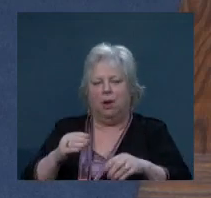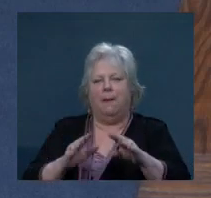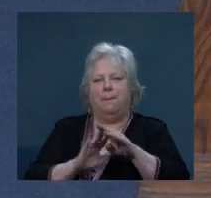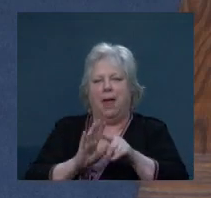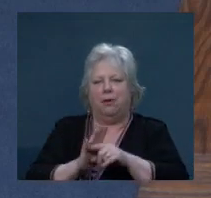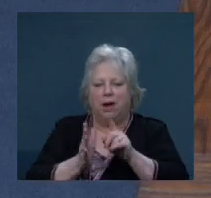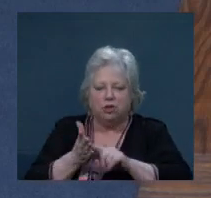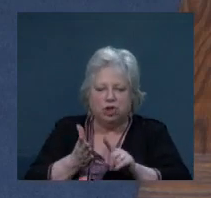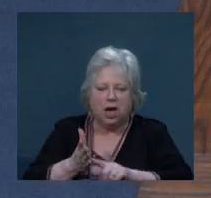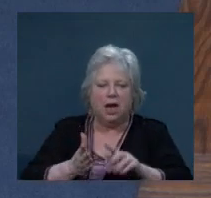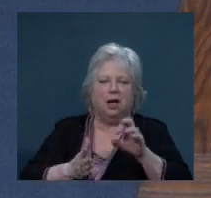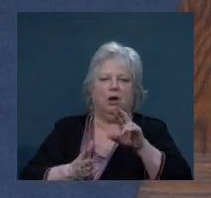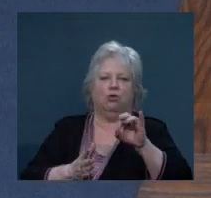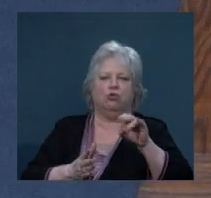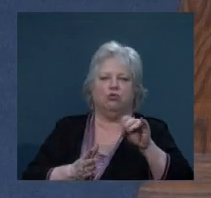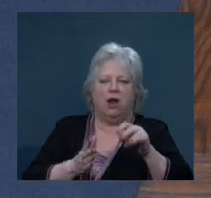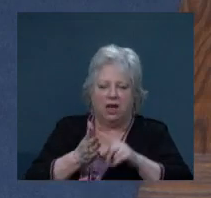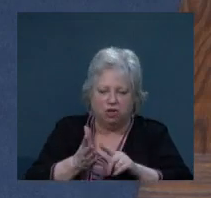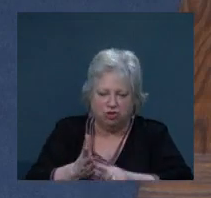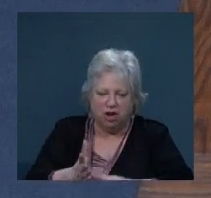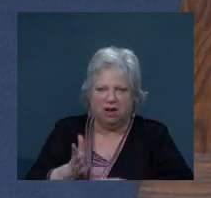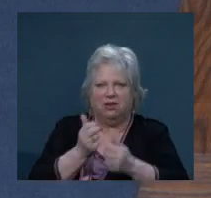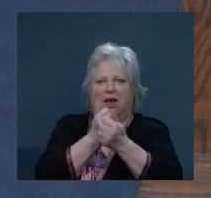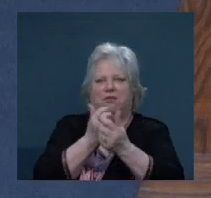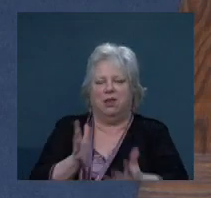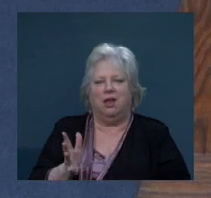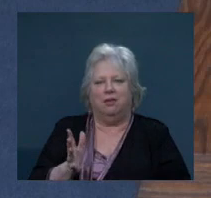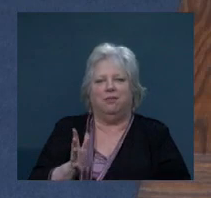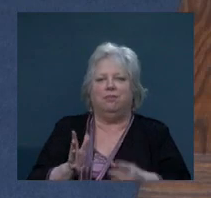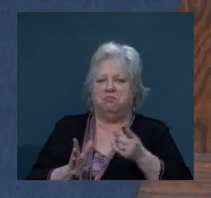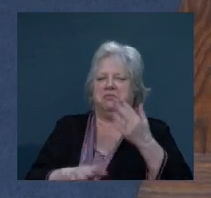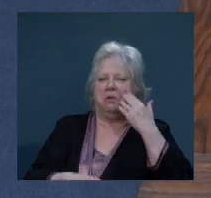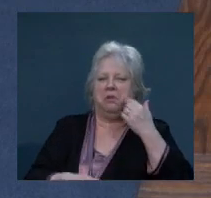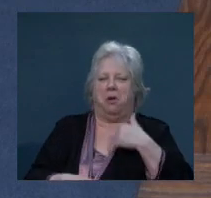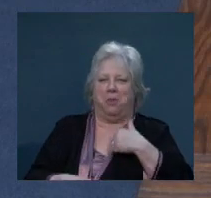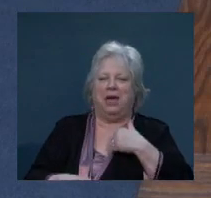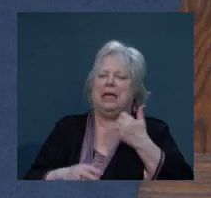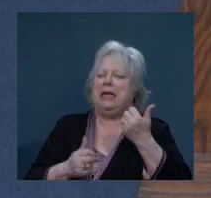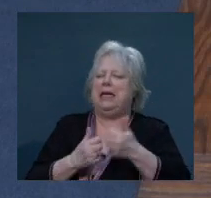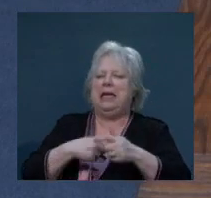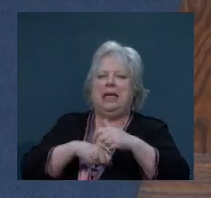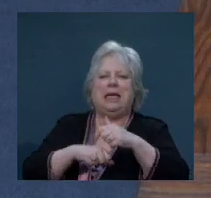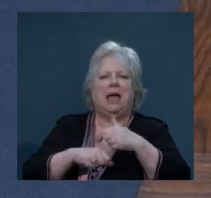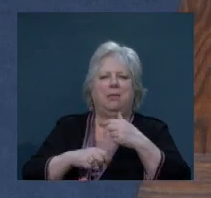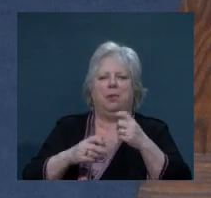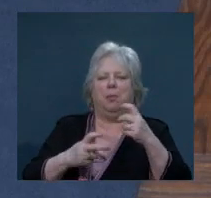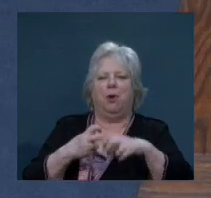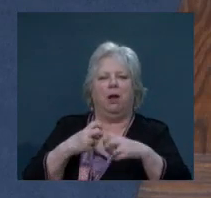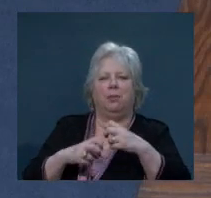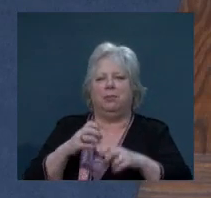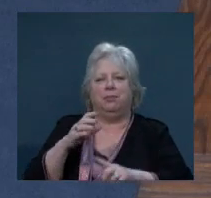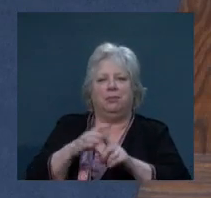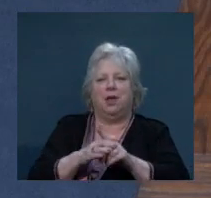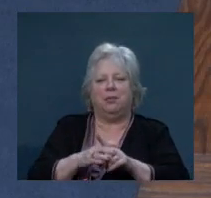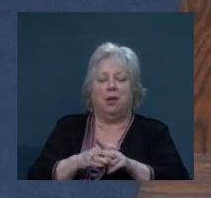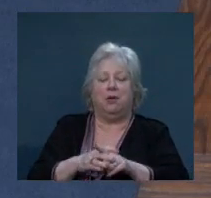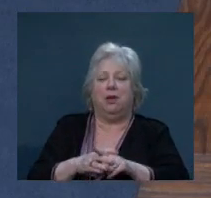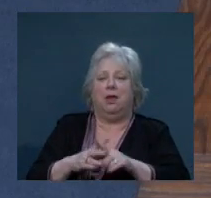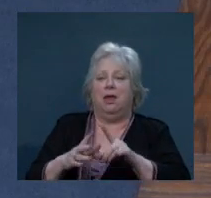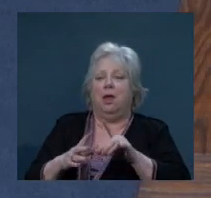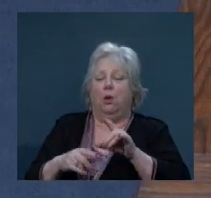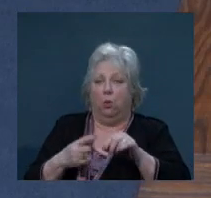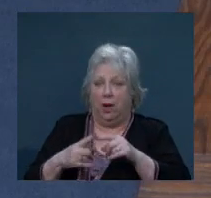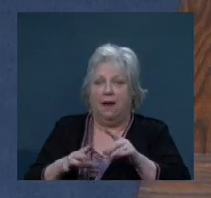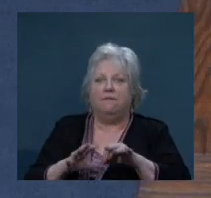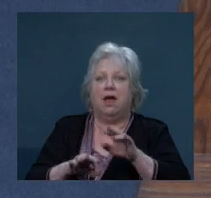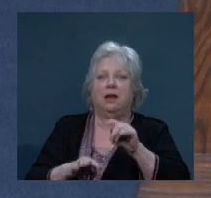checks, everything. Y'all know me. Anytime there's a problem, when it's brought to